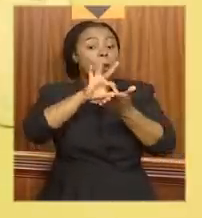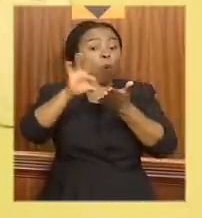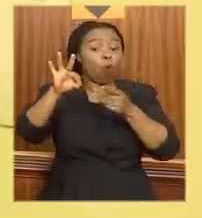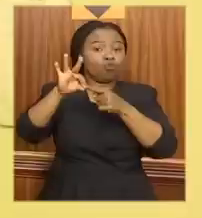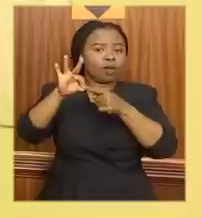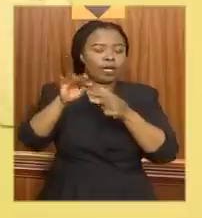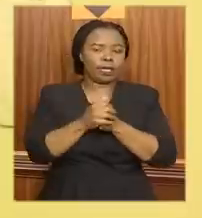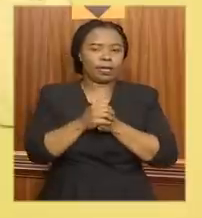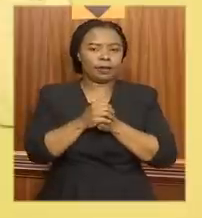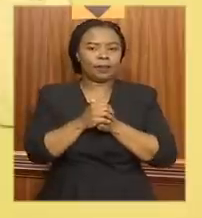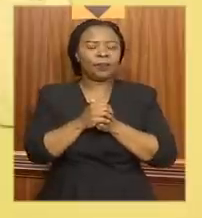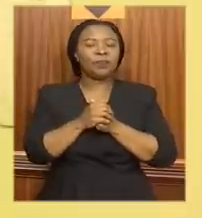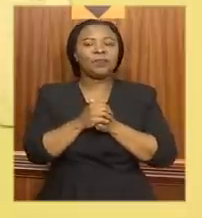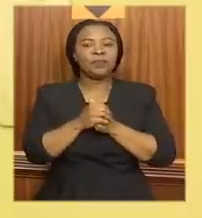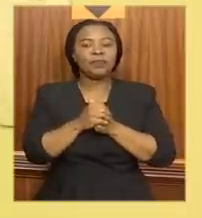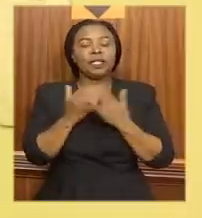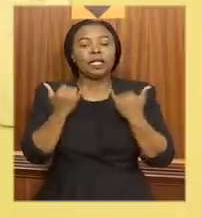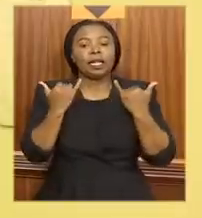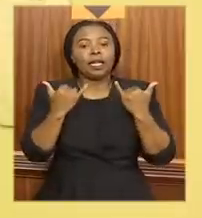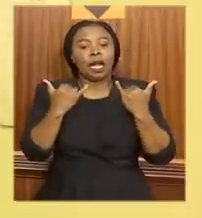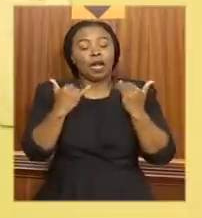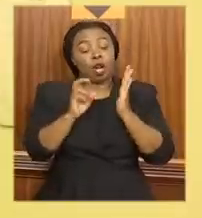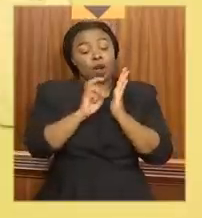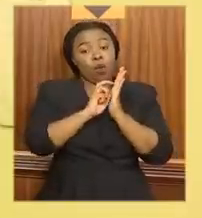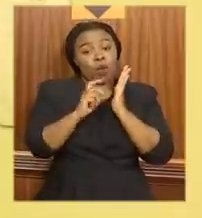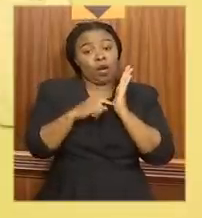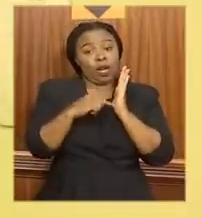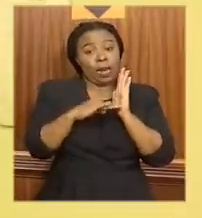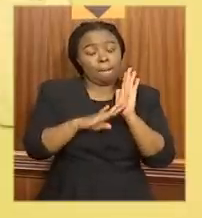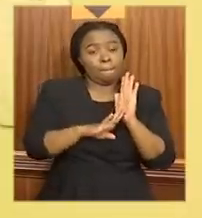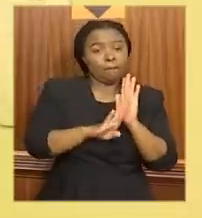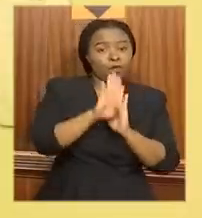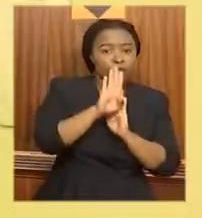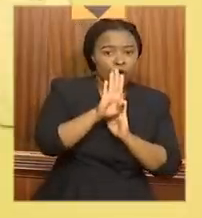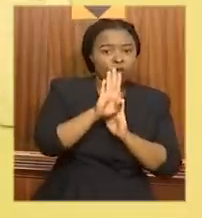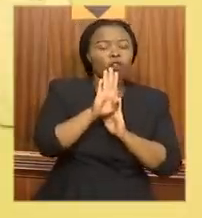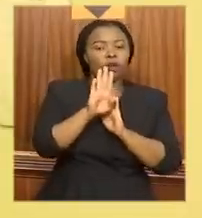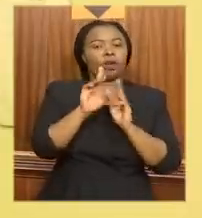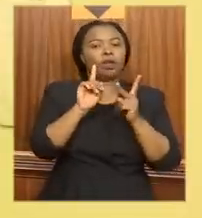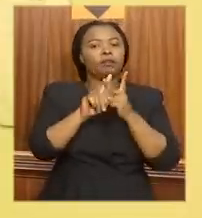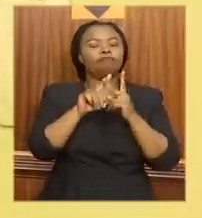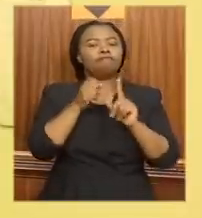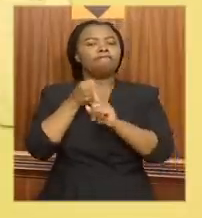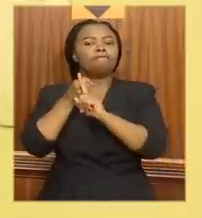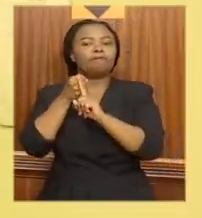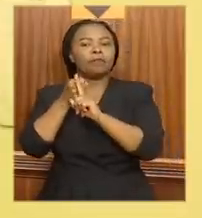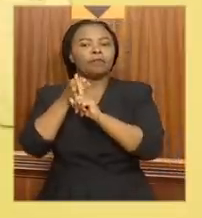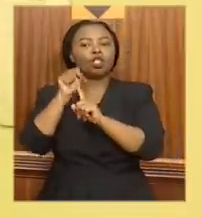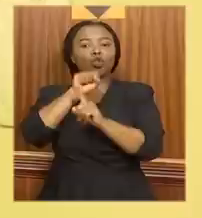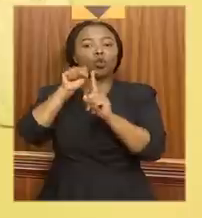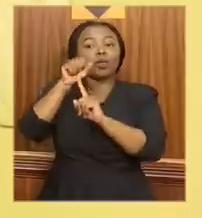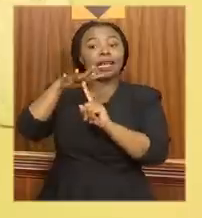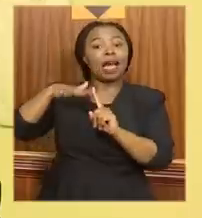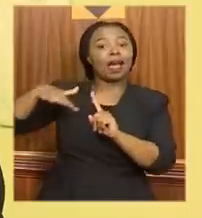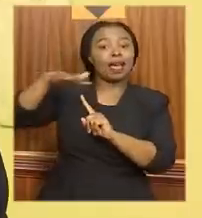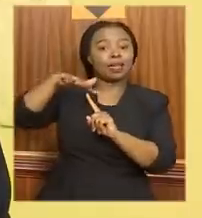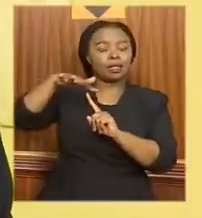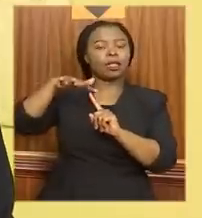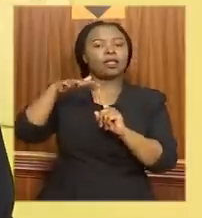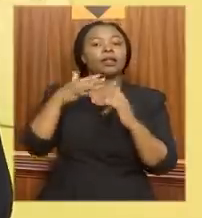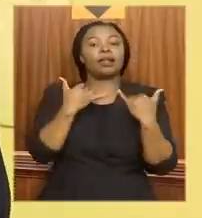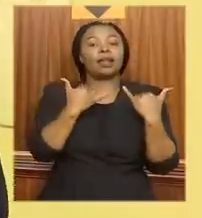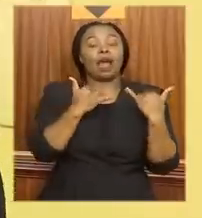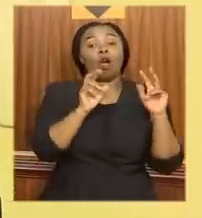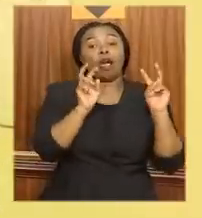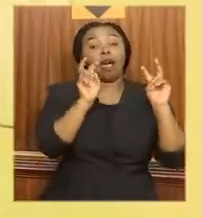With improvements in the regulatory environment and mobilization of society, Eskom will be positioned